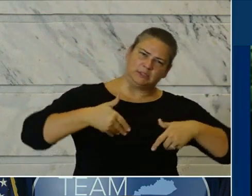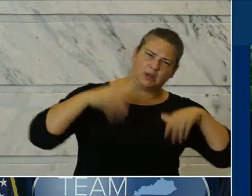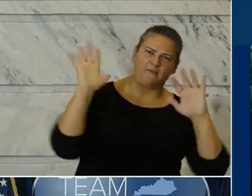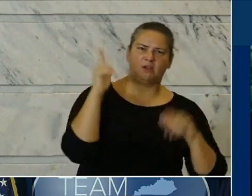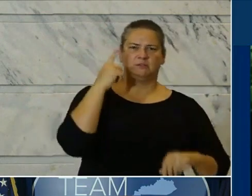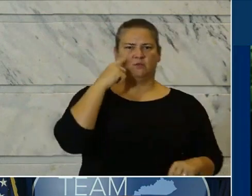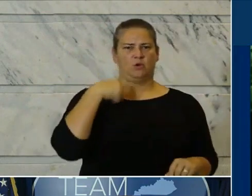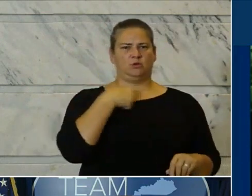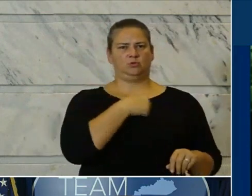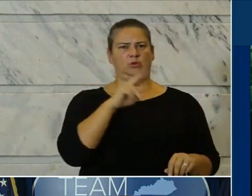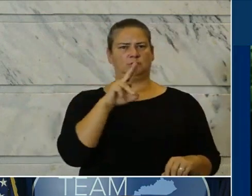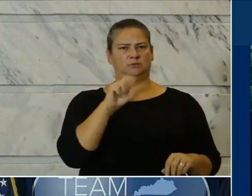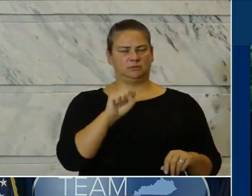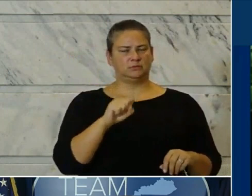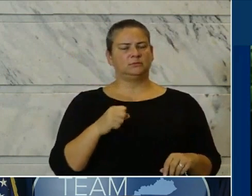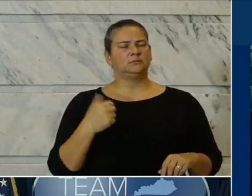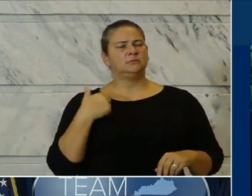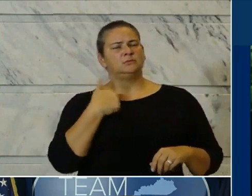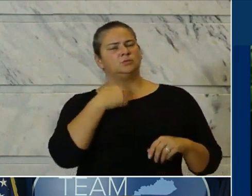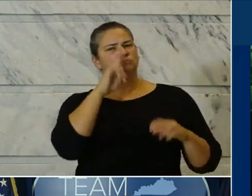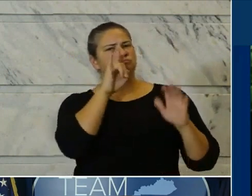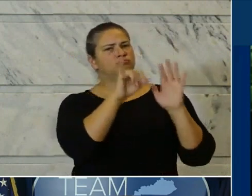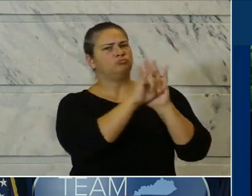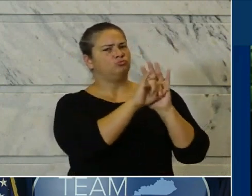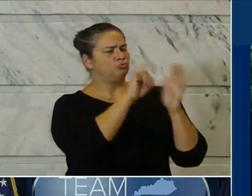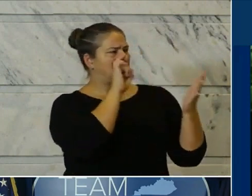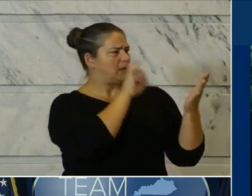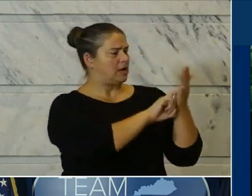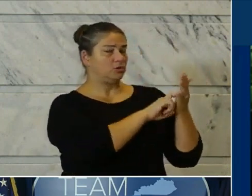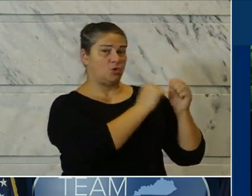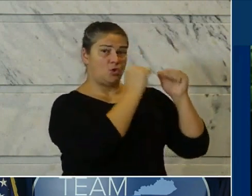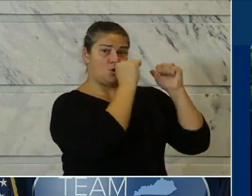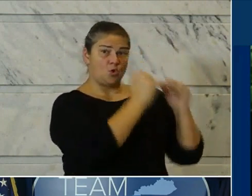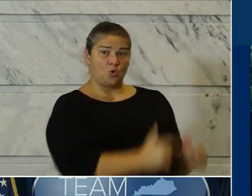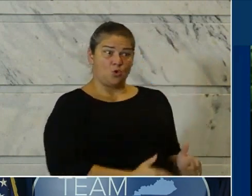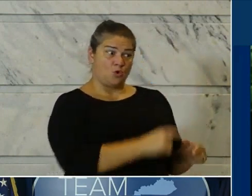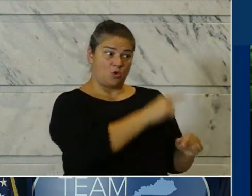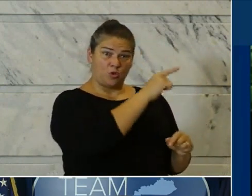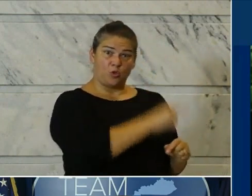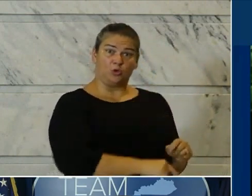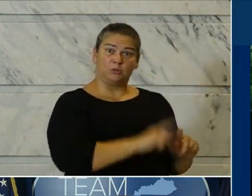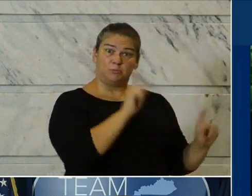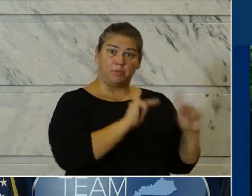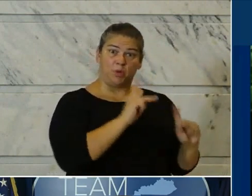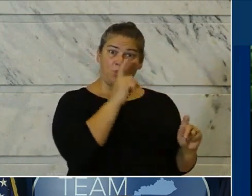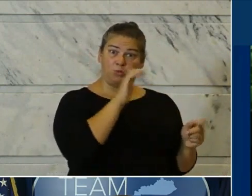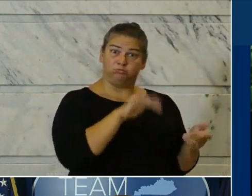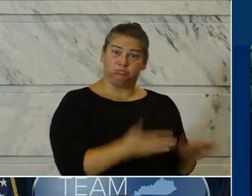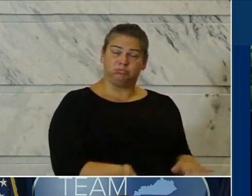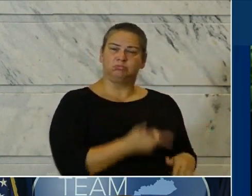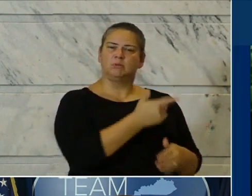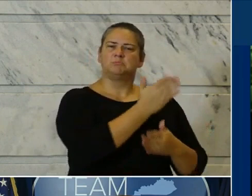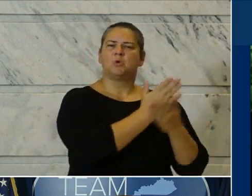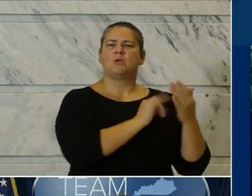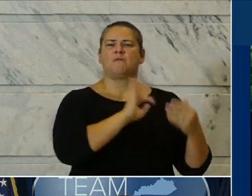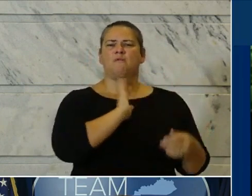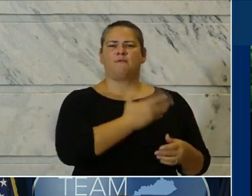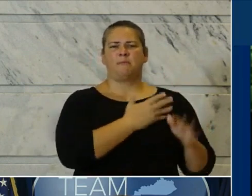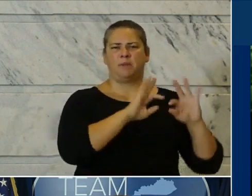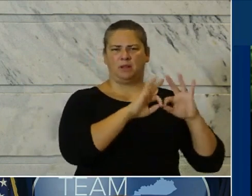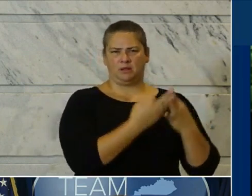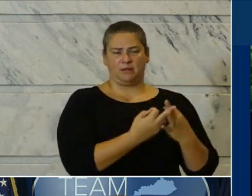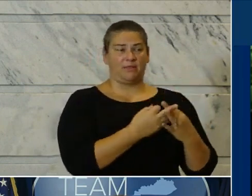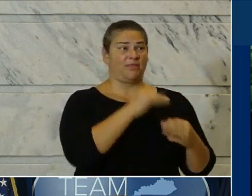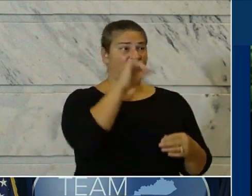nation, and to recognize that every one of those individuals we lose was a part of a family, and that